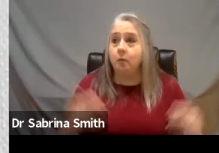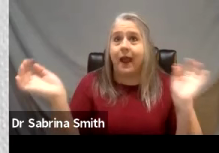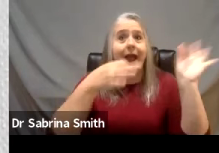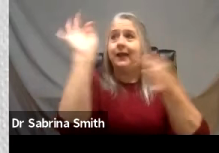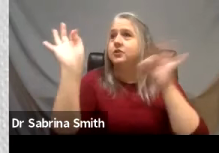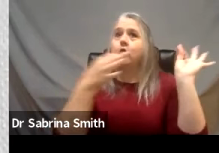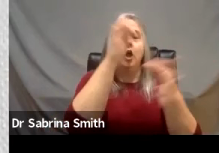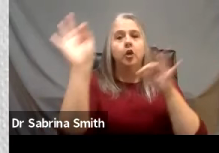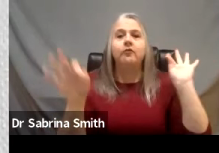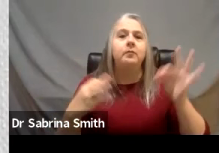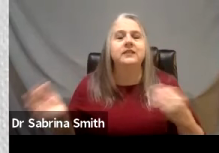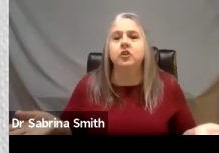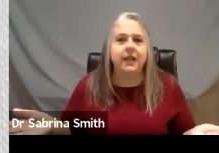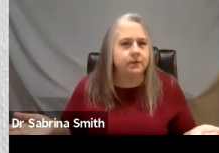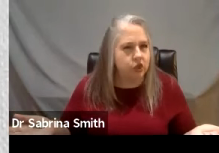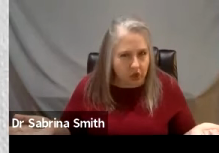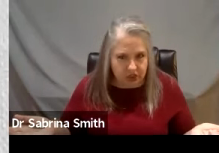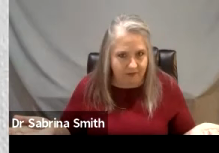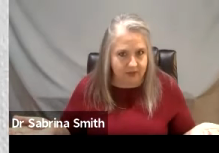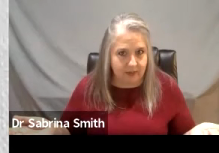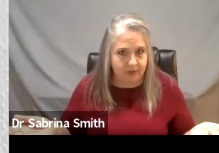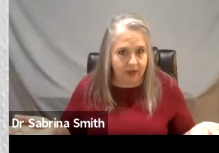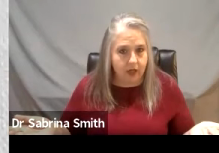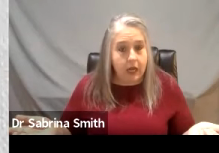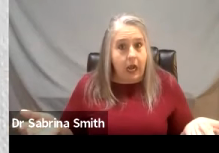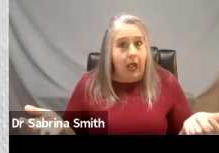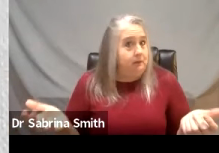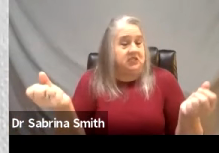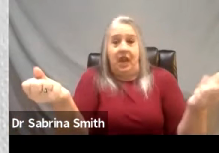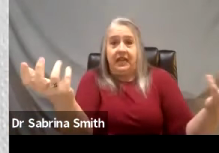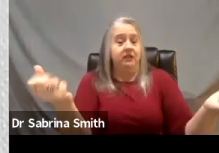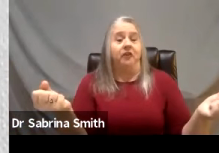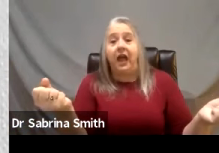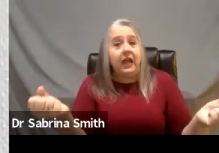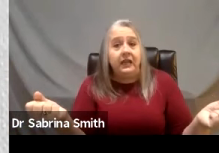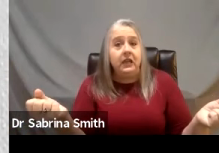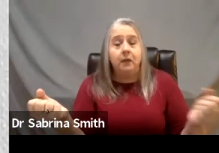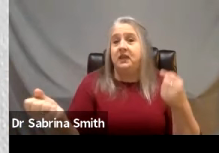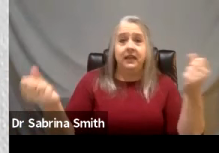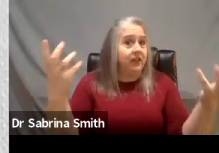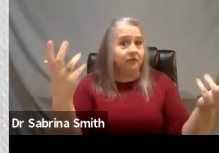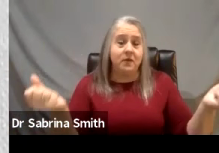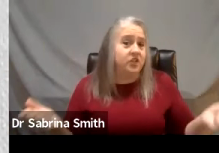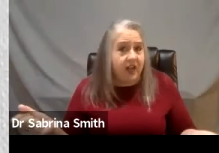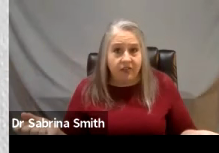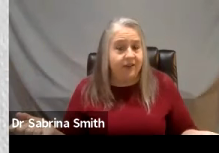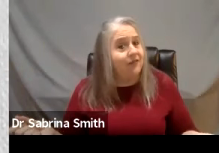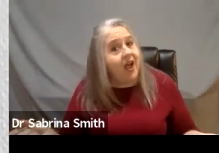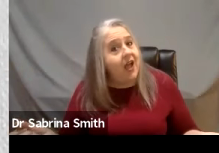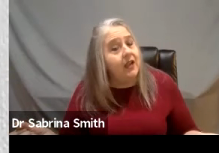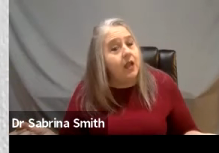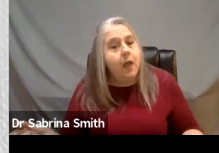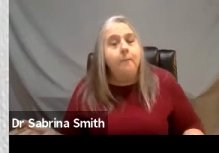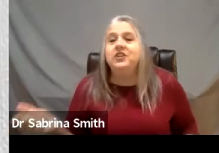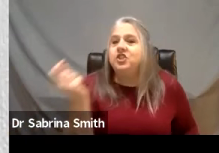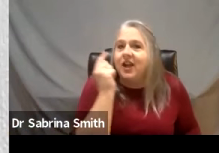So my eyes are all over the place. It looks like I'm searching for something. I'm signing fine. I'm getting the information out there